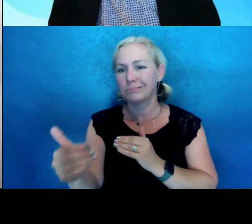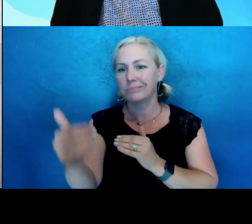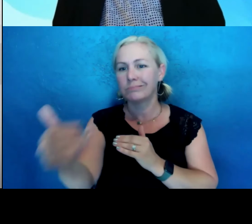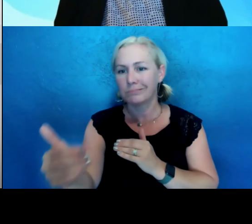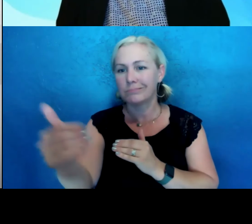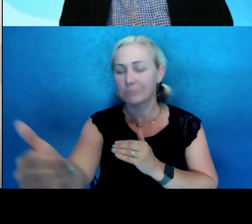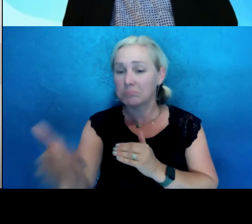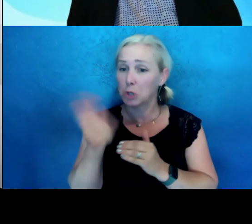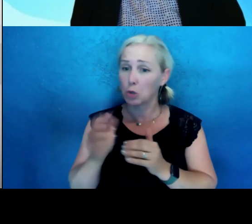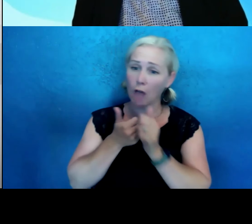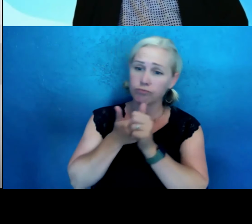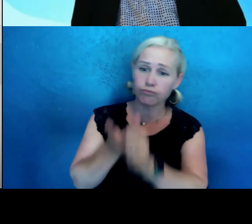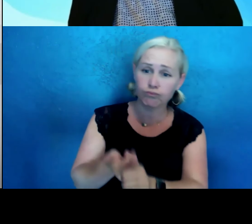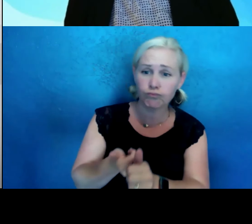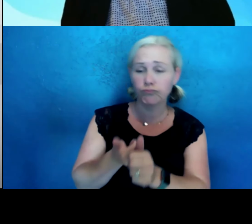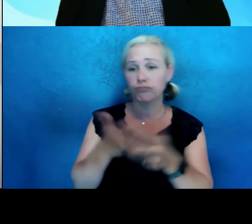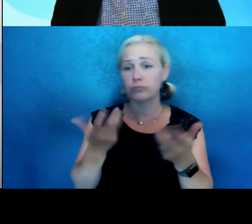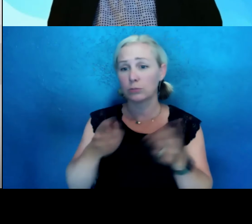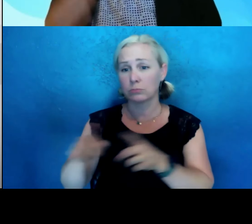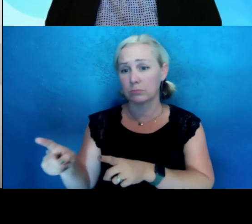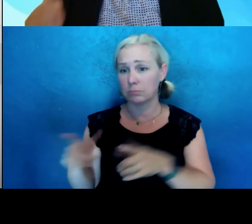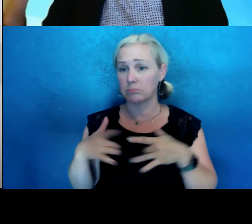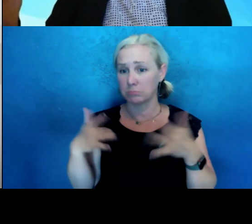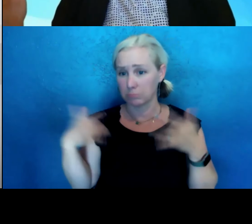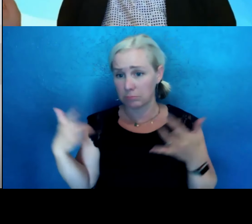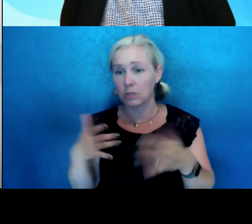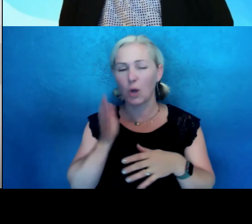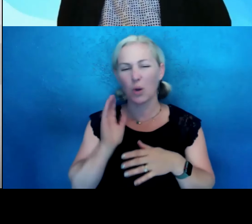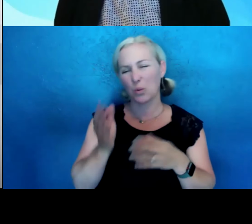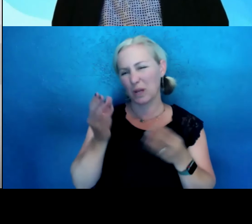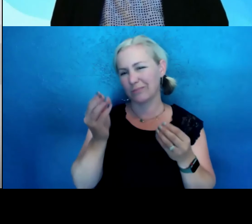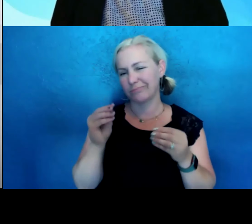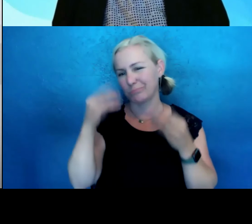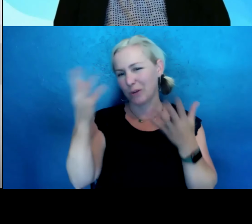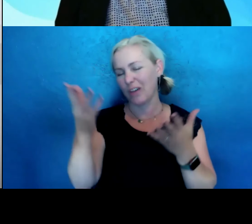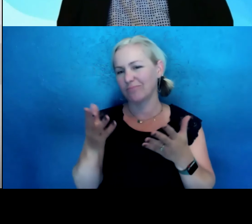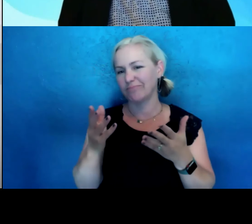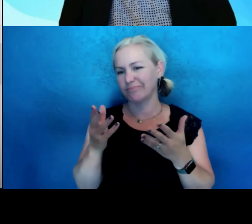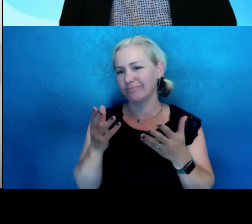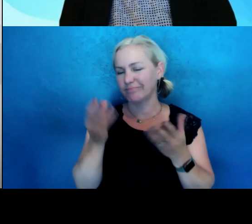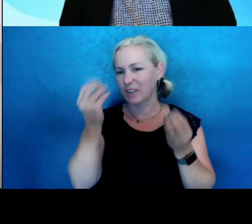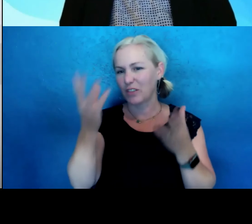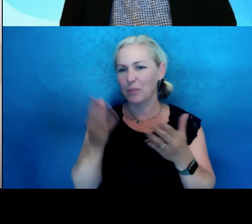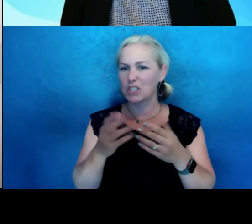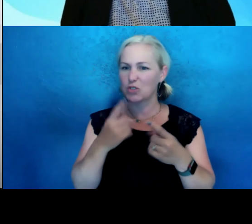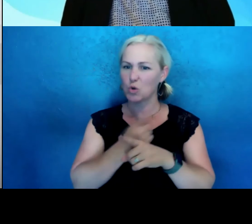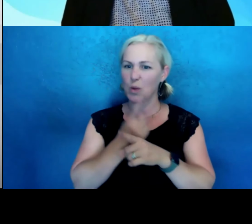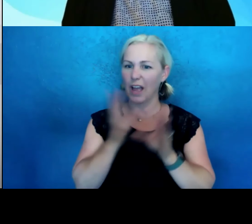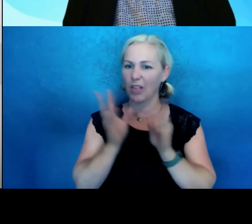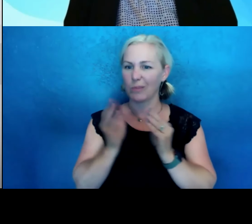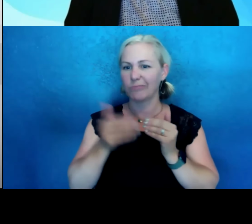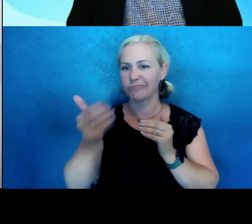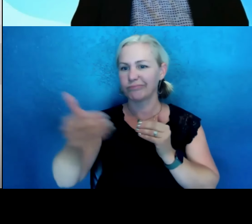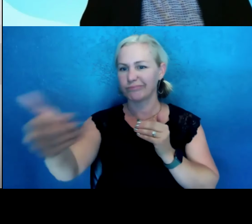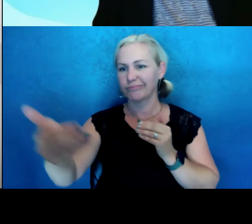able to keep up to date there. And of course, we'll provide updates at our regular quarterly stakeholder as we go along, and are open to all kinds of other